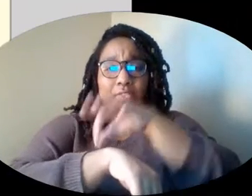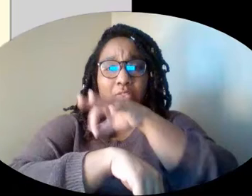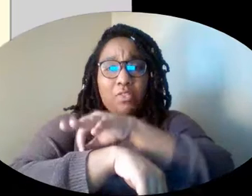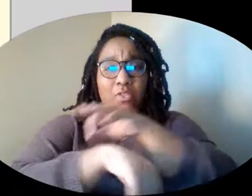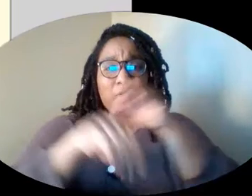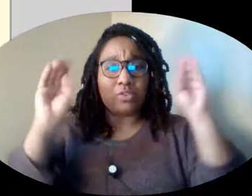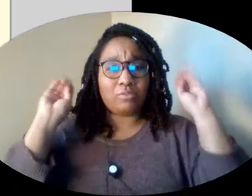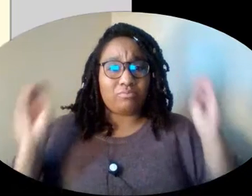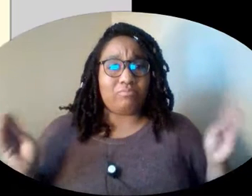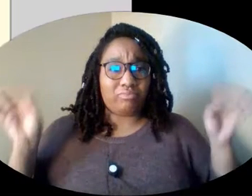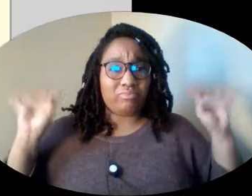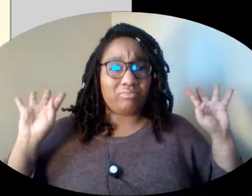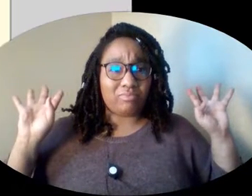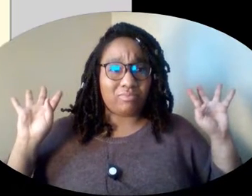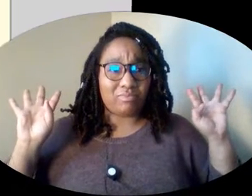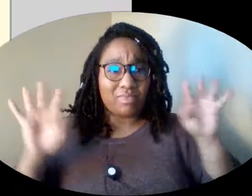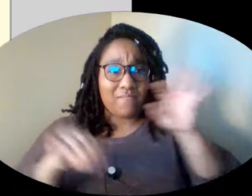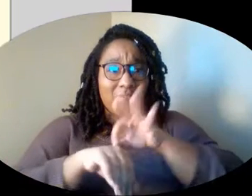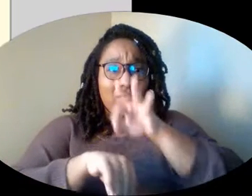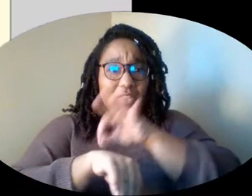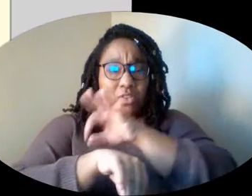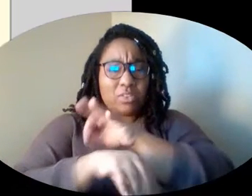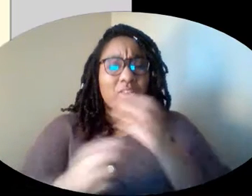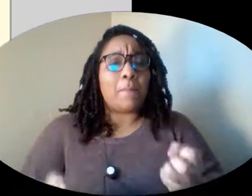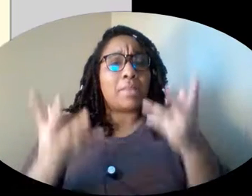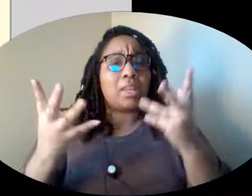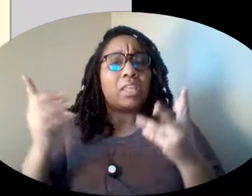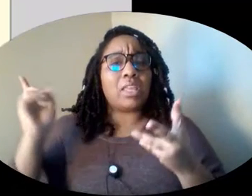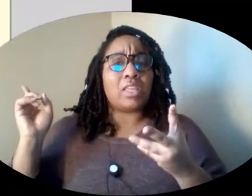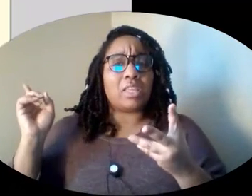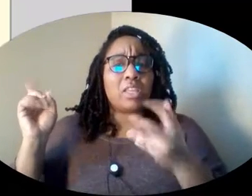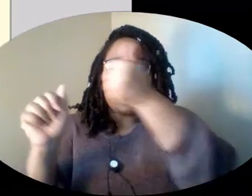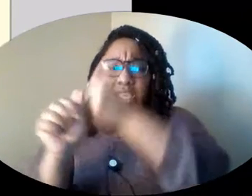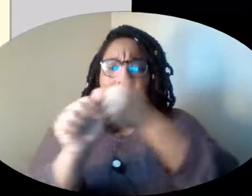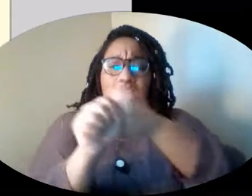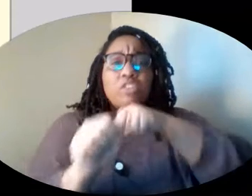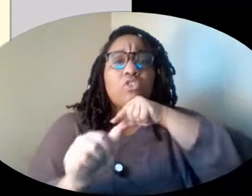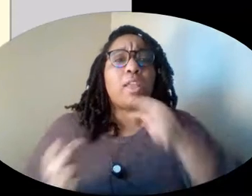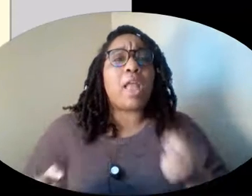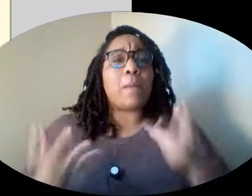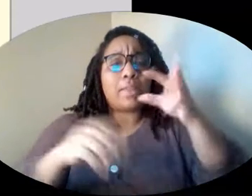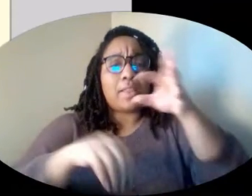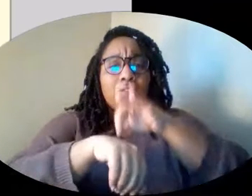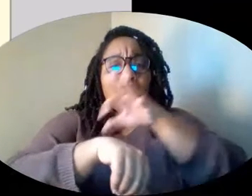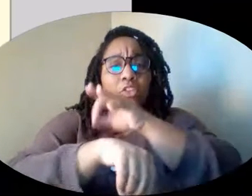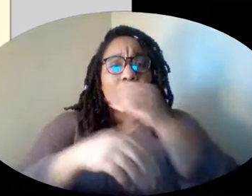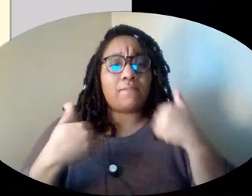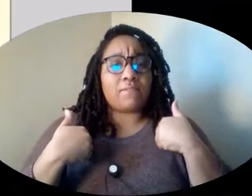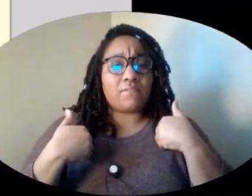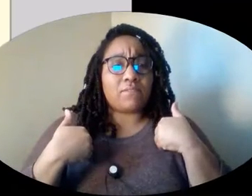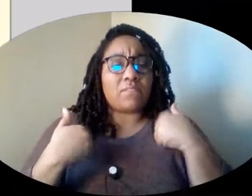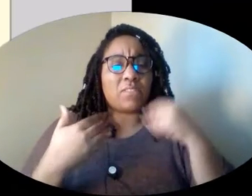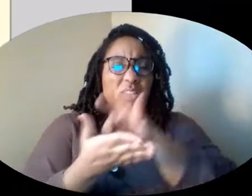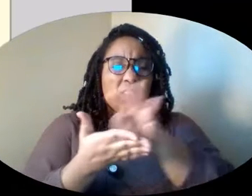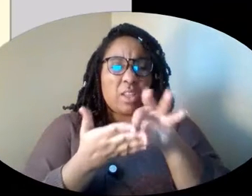bet you did. So how many feathers are on each turkey? I bet some of you actually counted them up. Let's see if we can count them